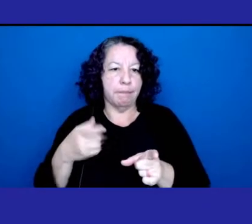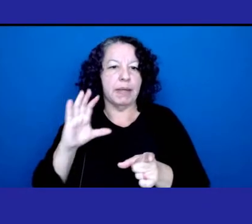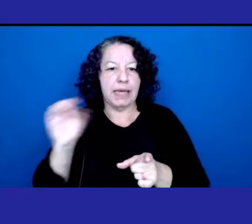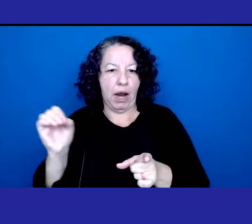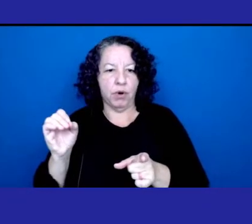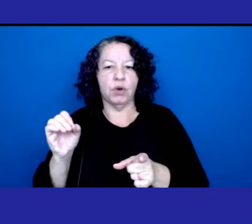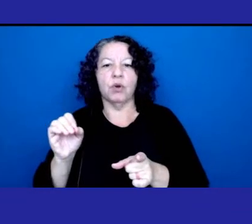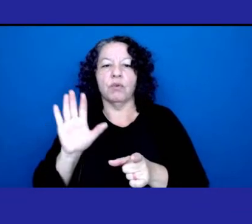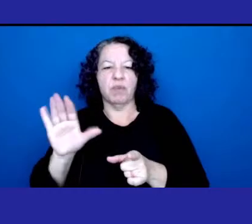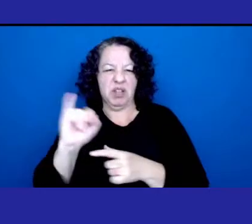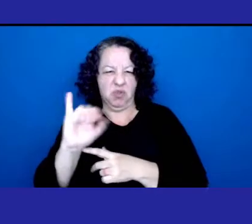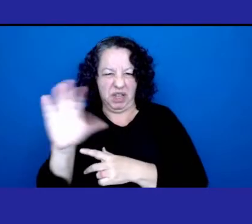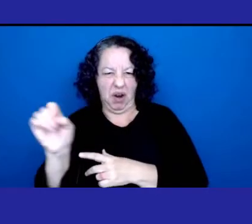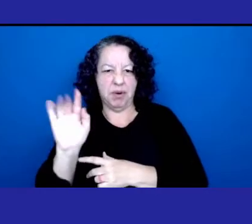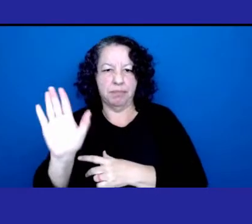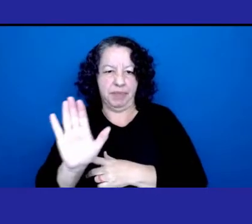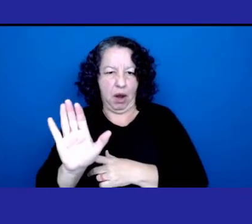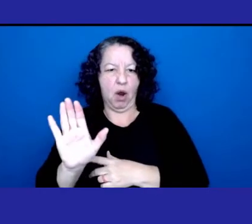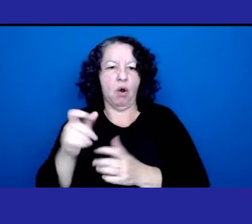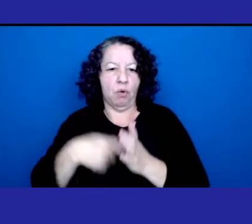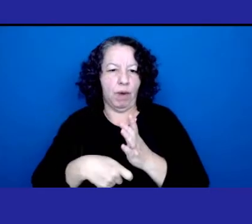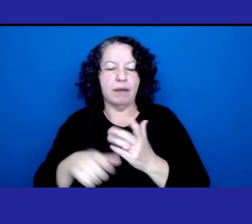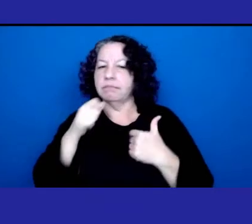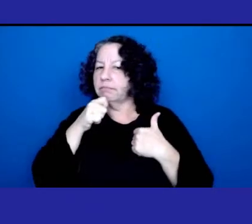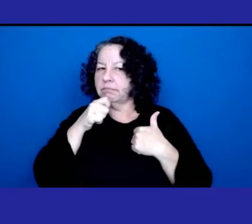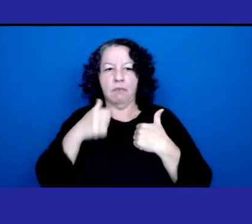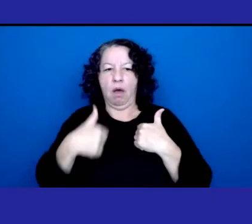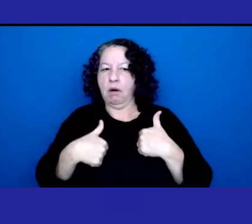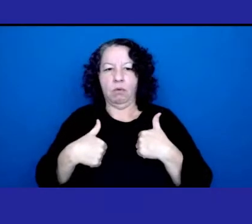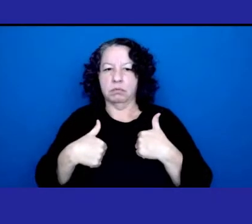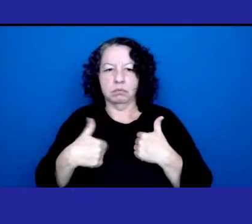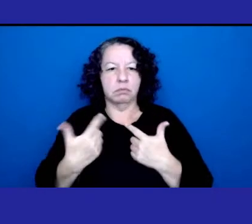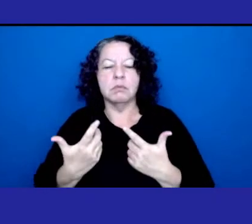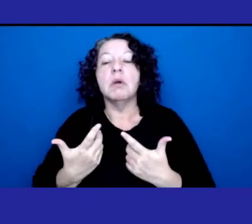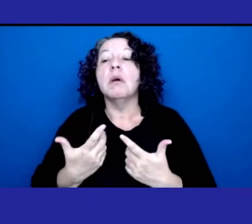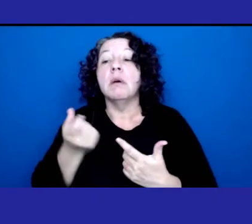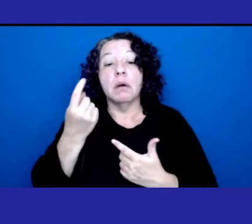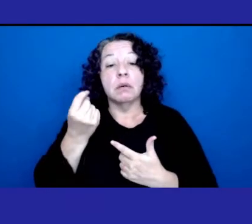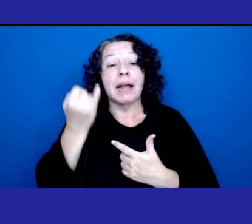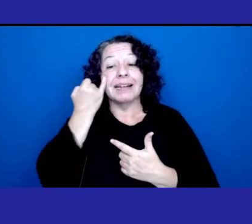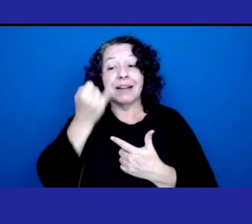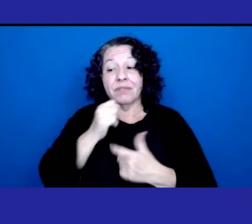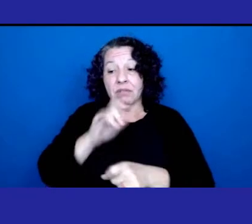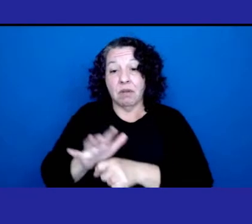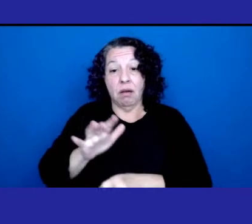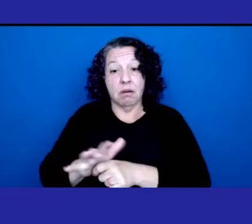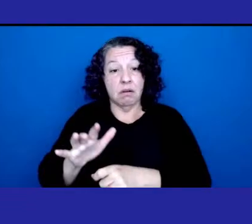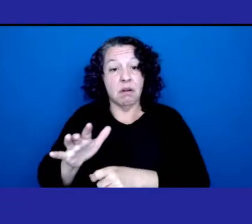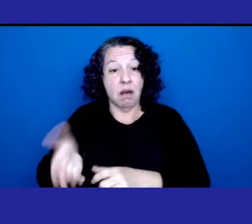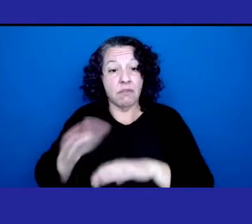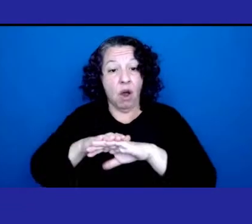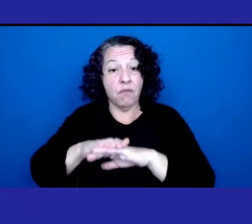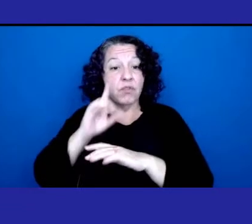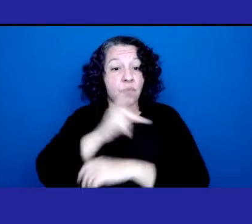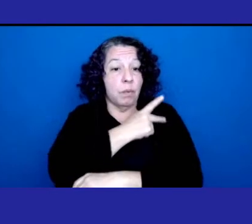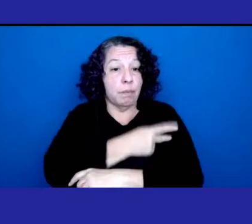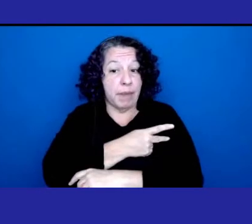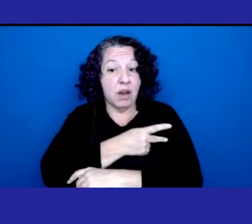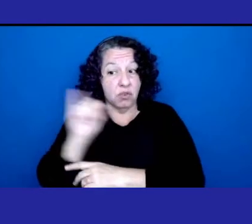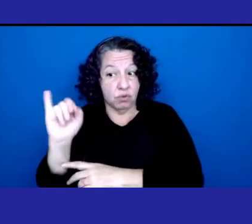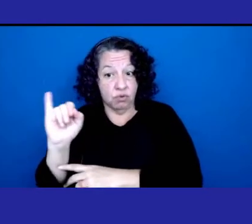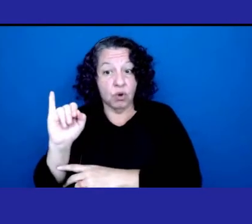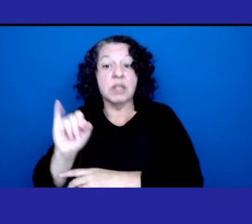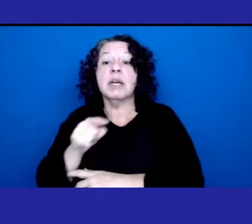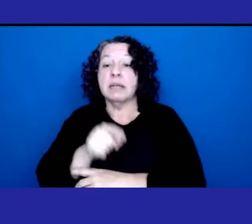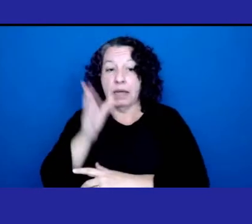rate. So if there is a shortfall in the patient's insurance, they will contact the